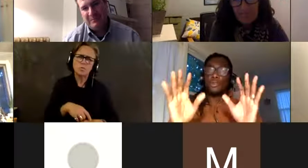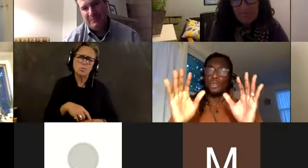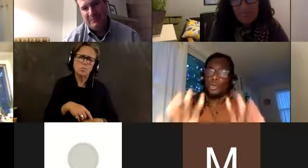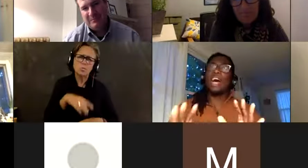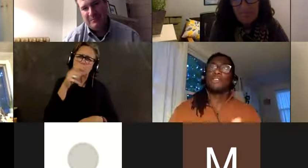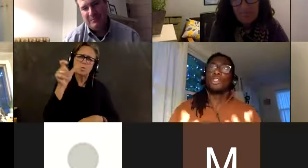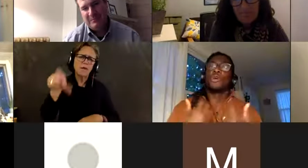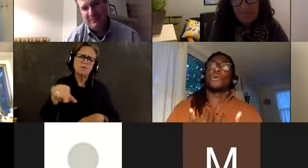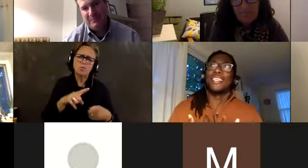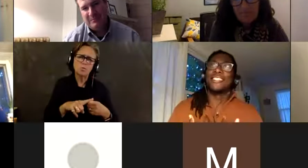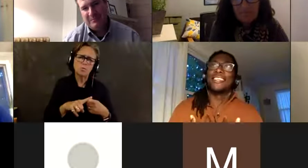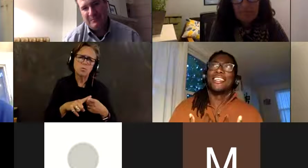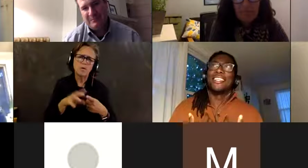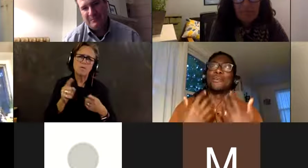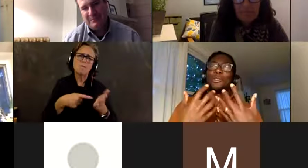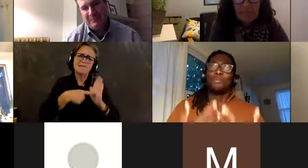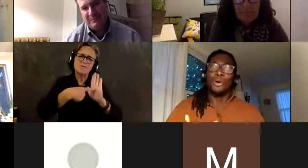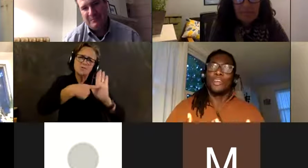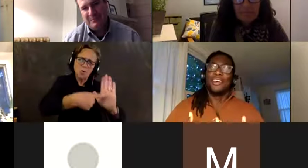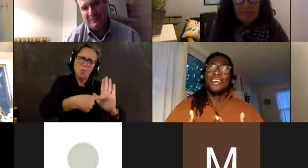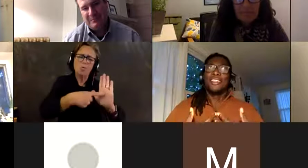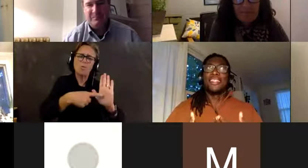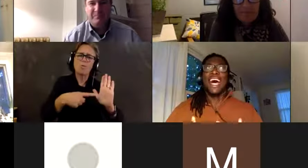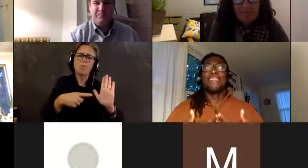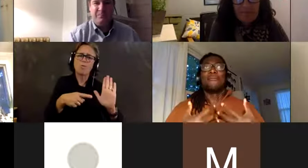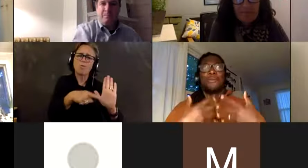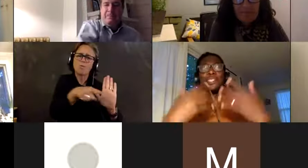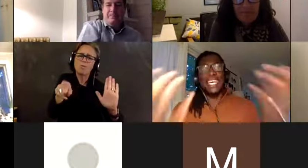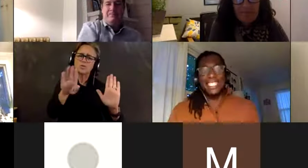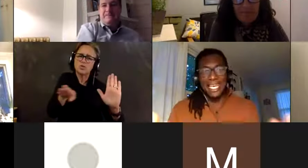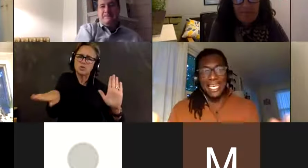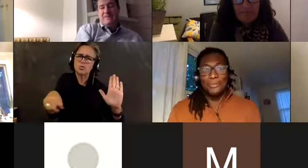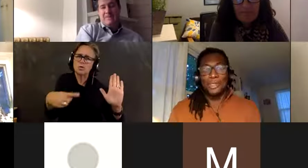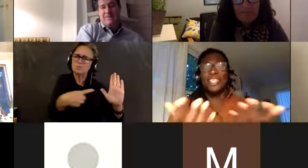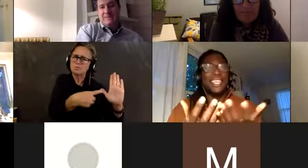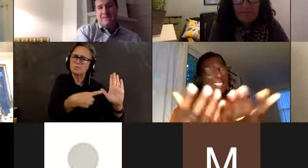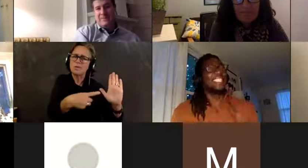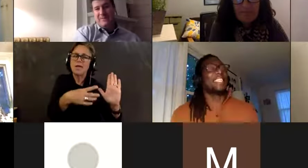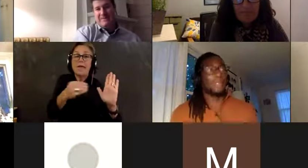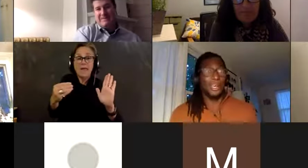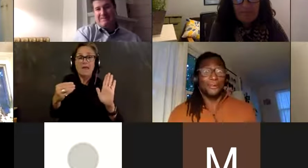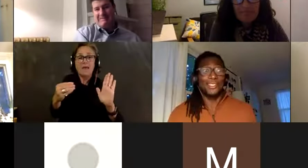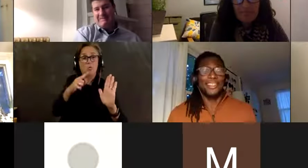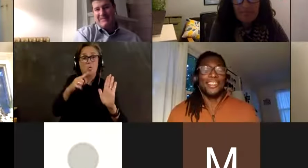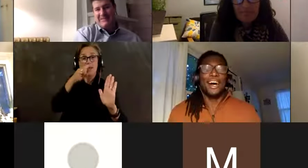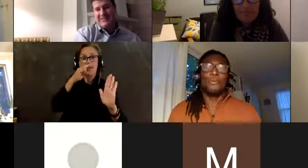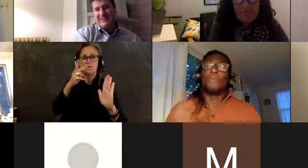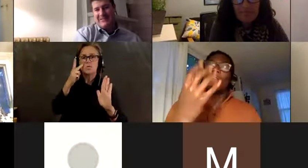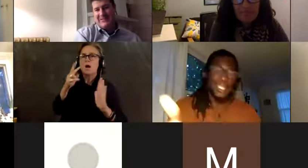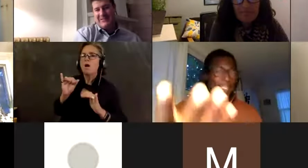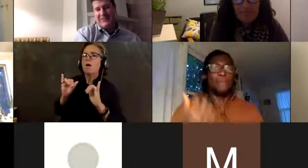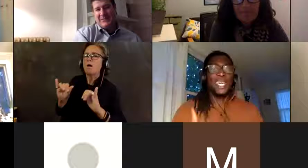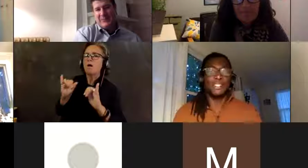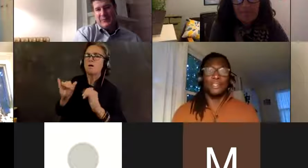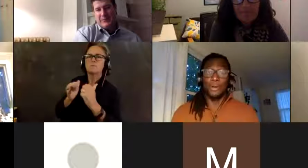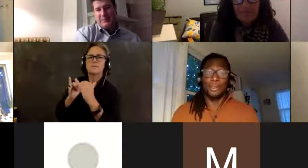but you do have to show kids that there's a book that presents them so that they can see themselves reflected